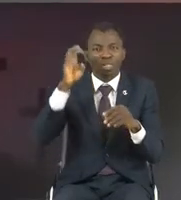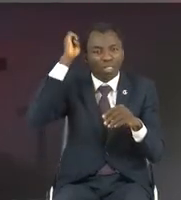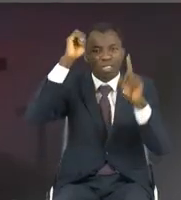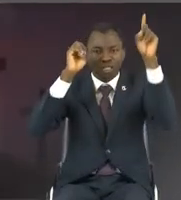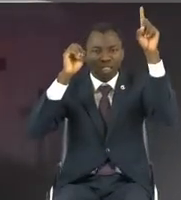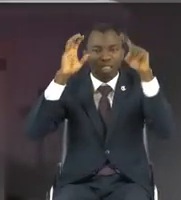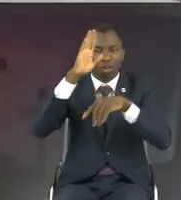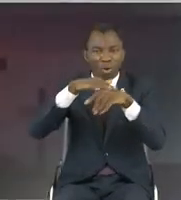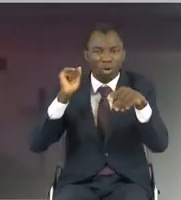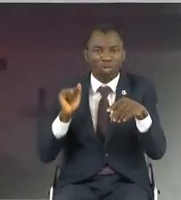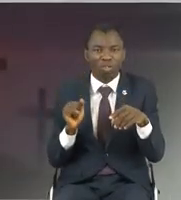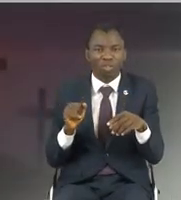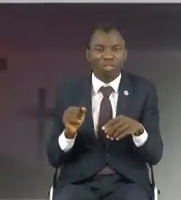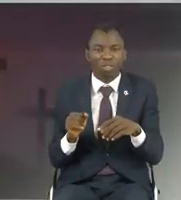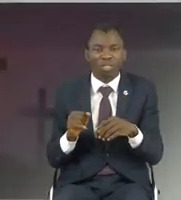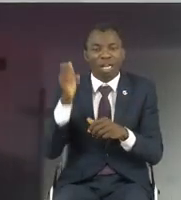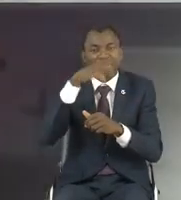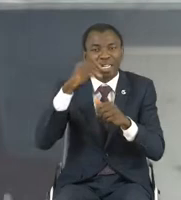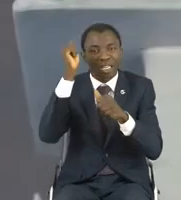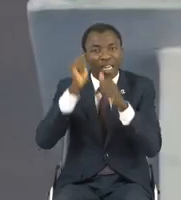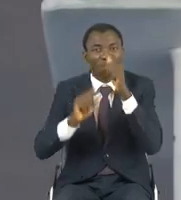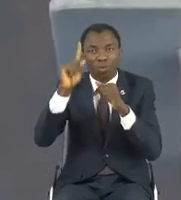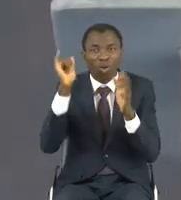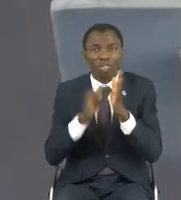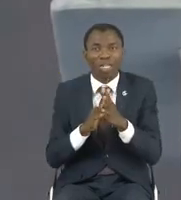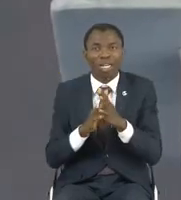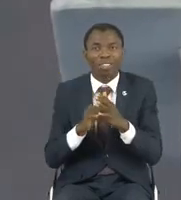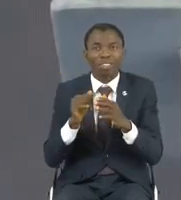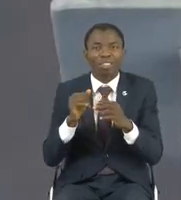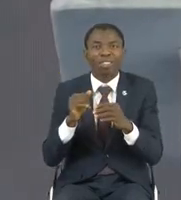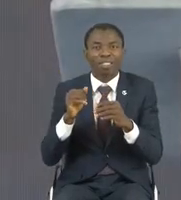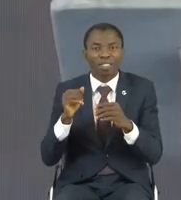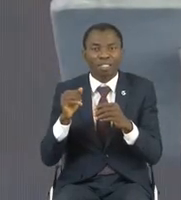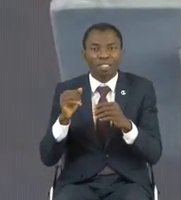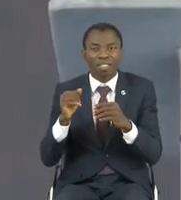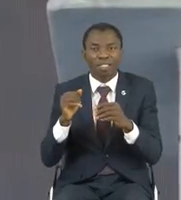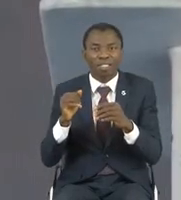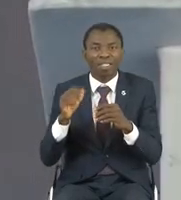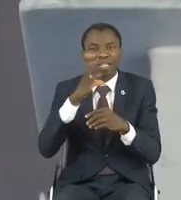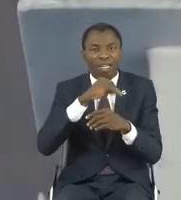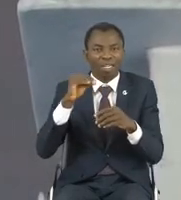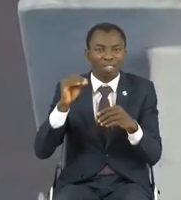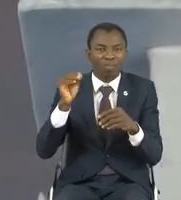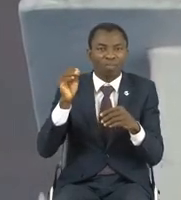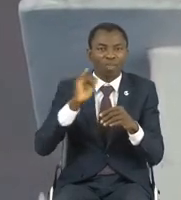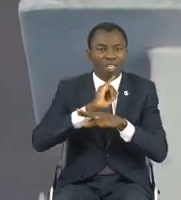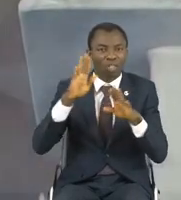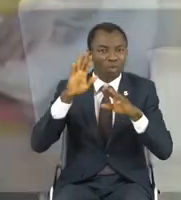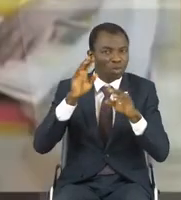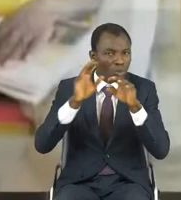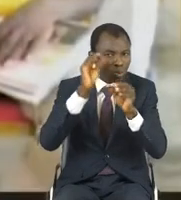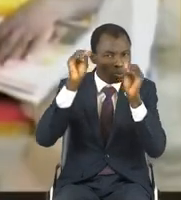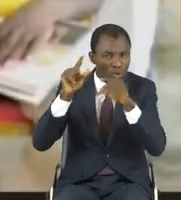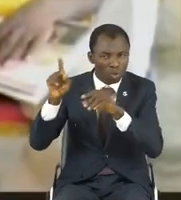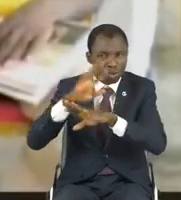he called, and everyone that came, he didn't say, you go back, I didn't put you as part of the people I